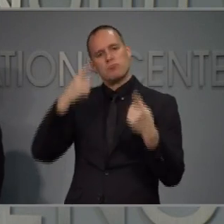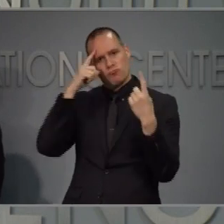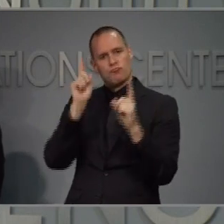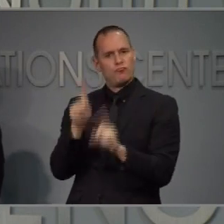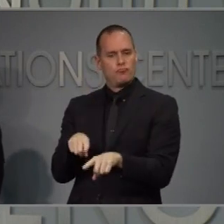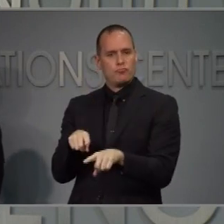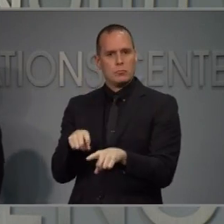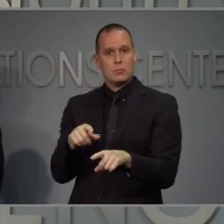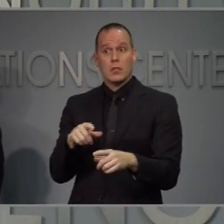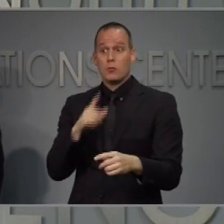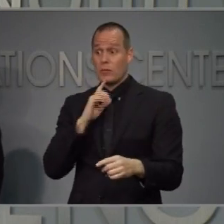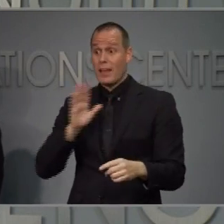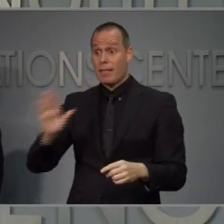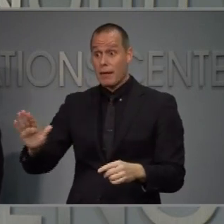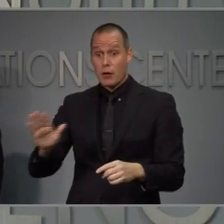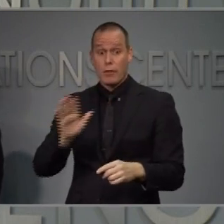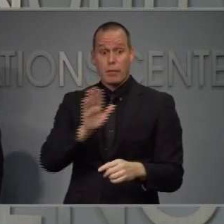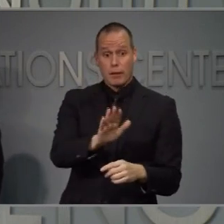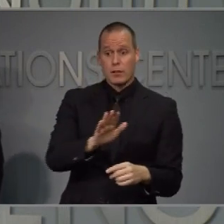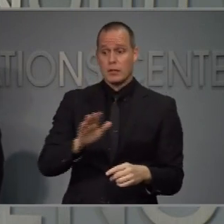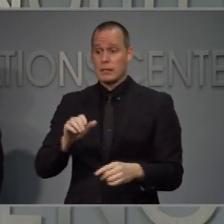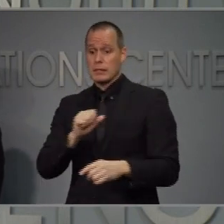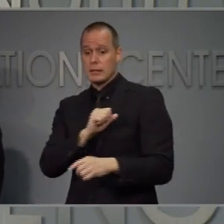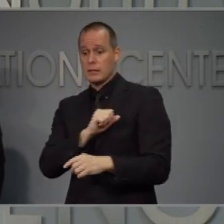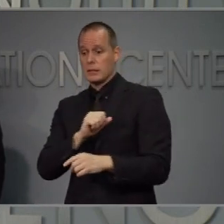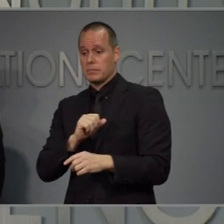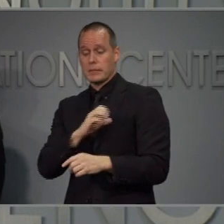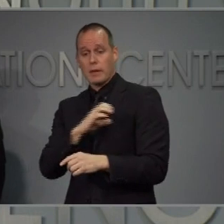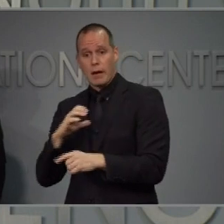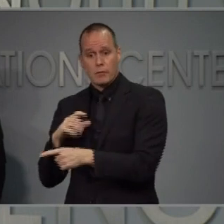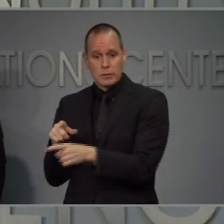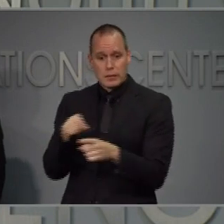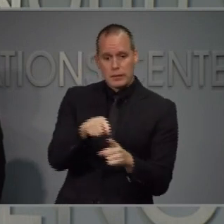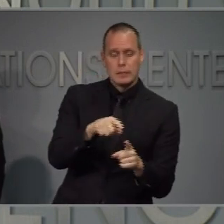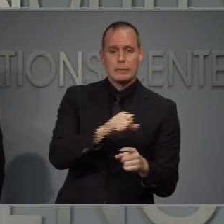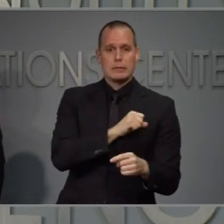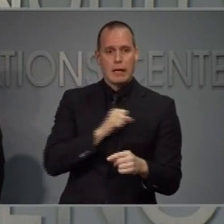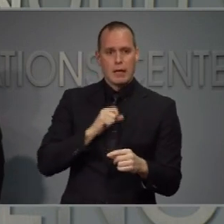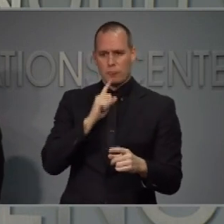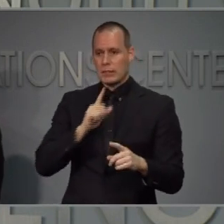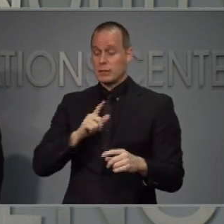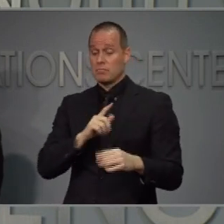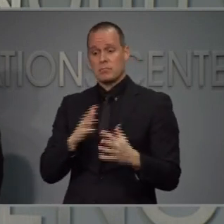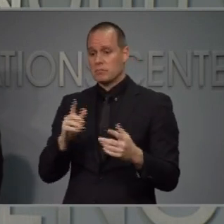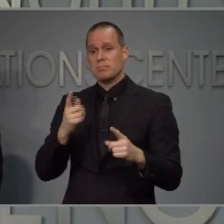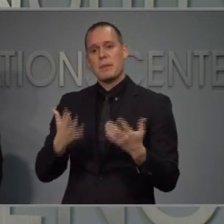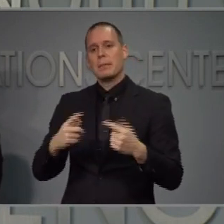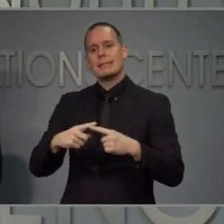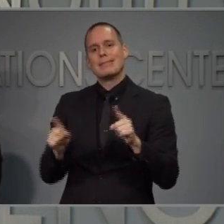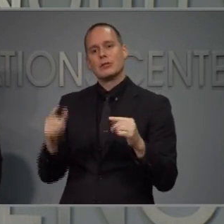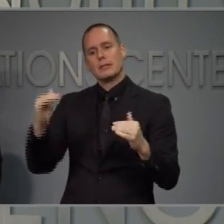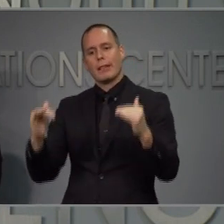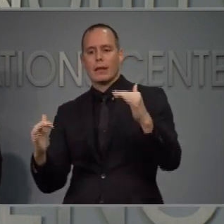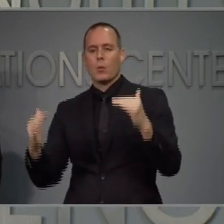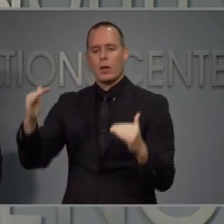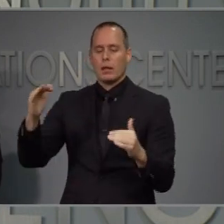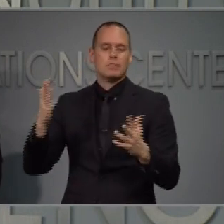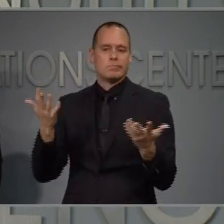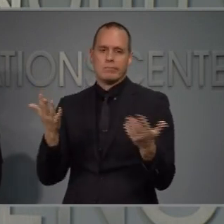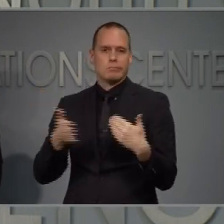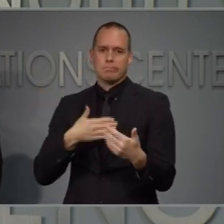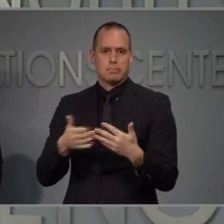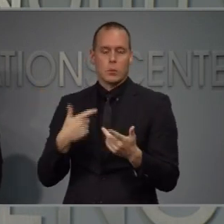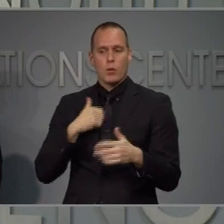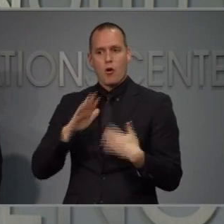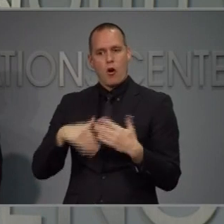the day when all legislators have input with this. But I may let Charlie say